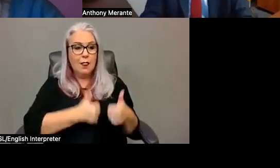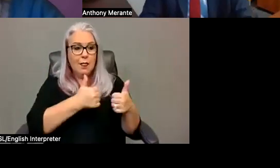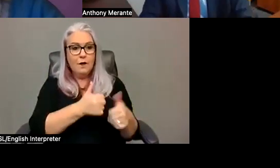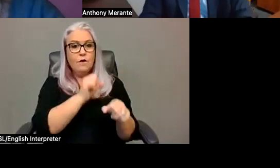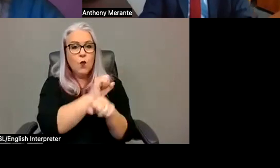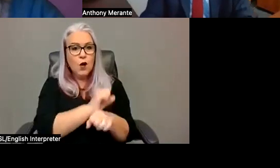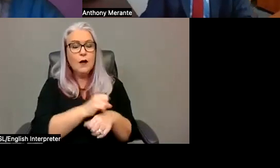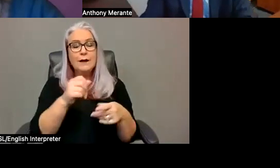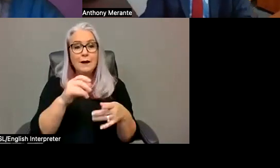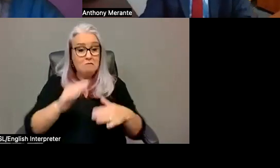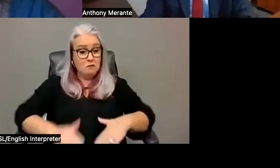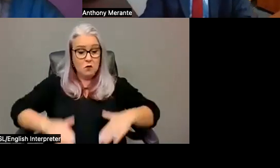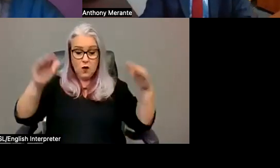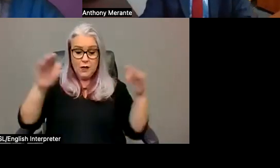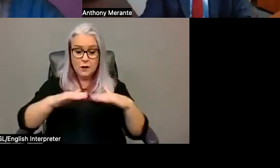their families.